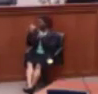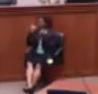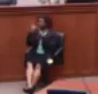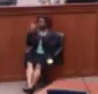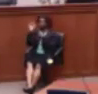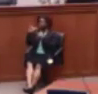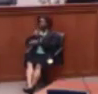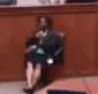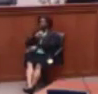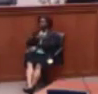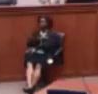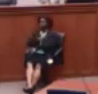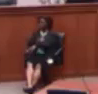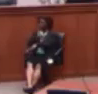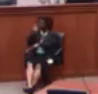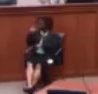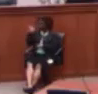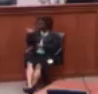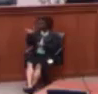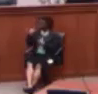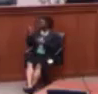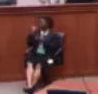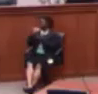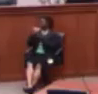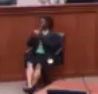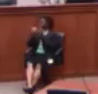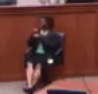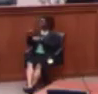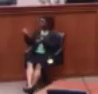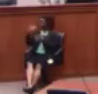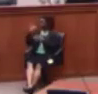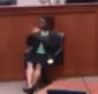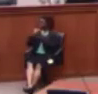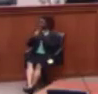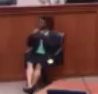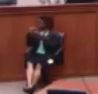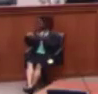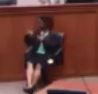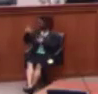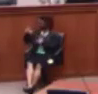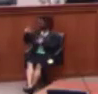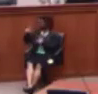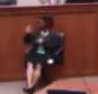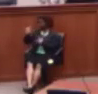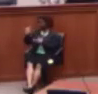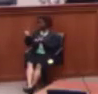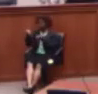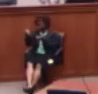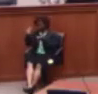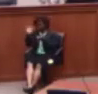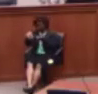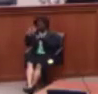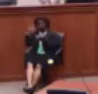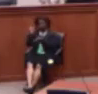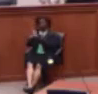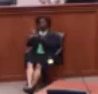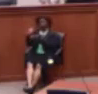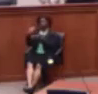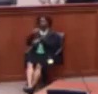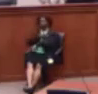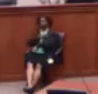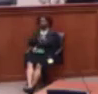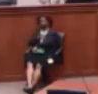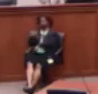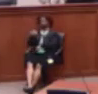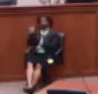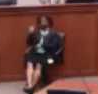of the authorization of the course providers for the course choice program. The LDE recommendation is to approve the authorization of One